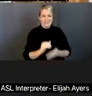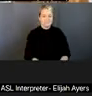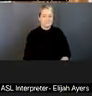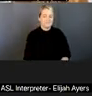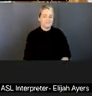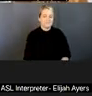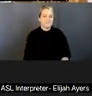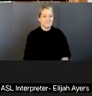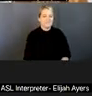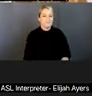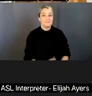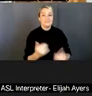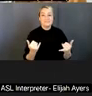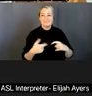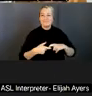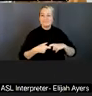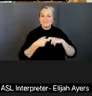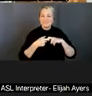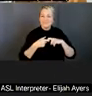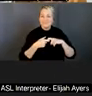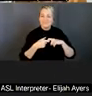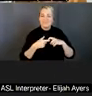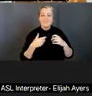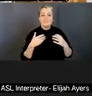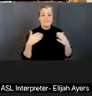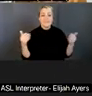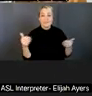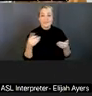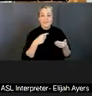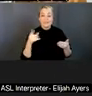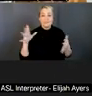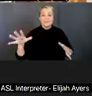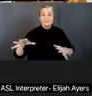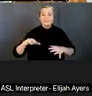I'm going to pause here. I'm going to invite everybody to take a big breath.